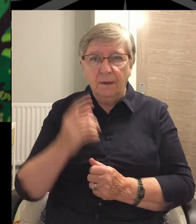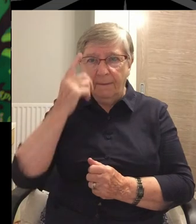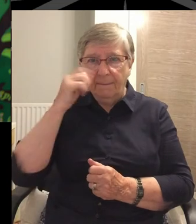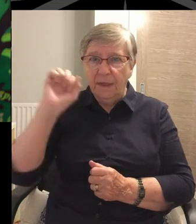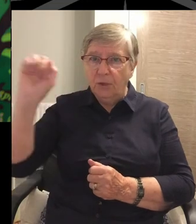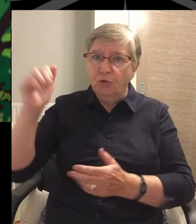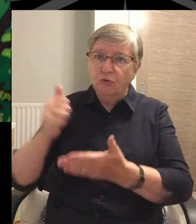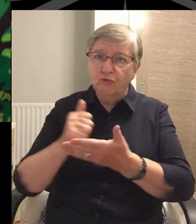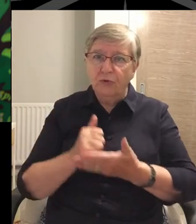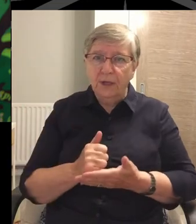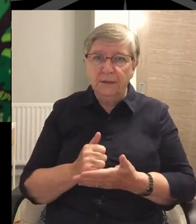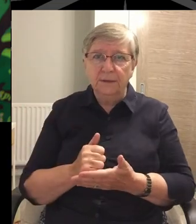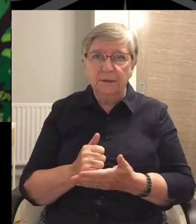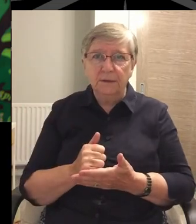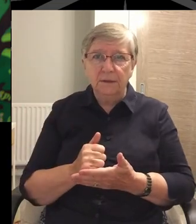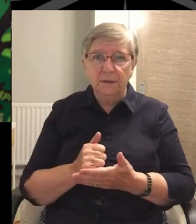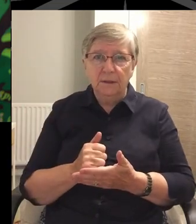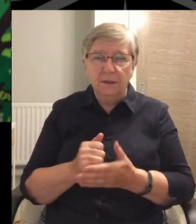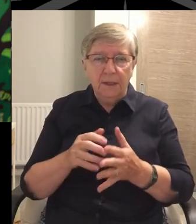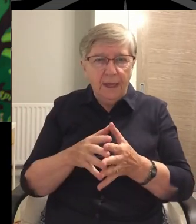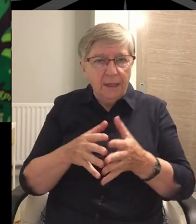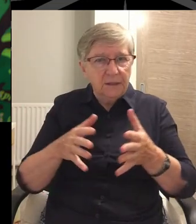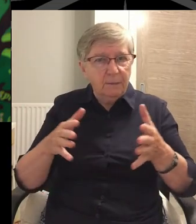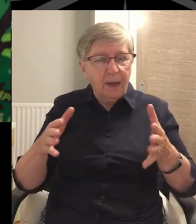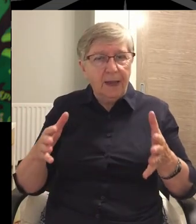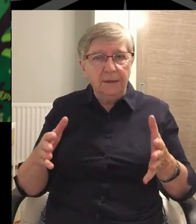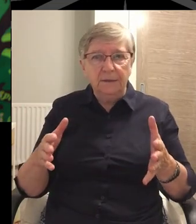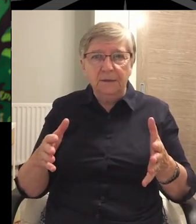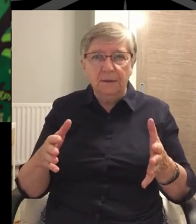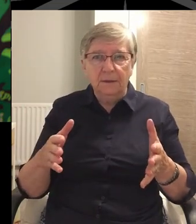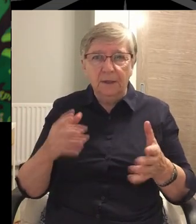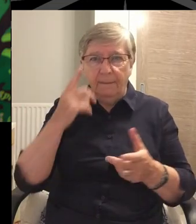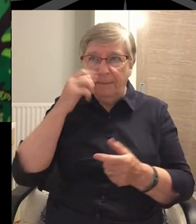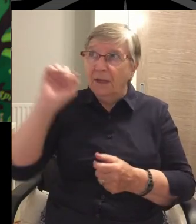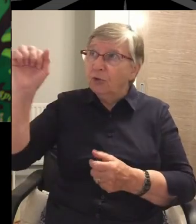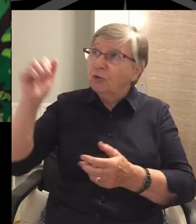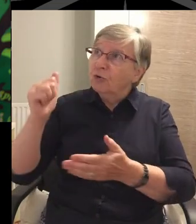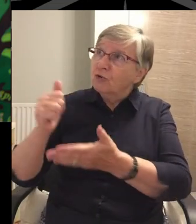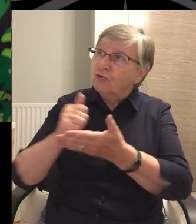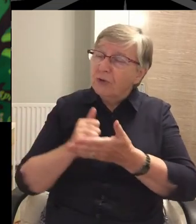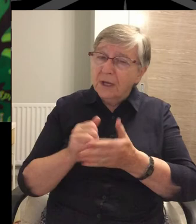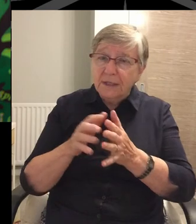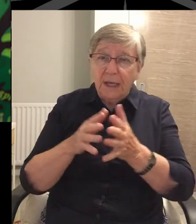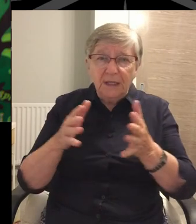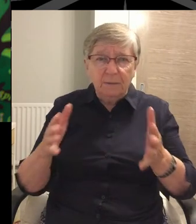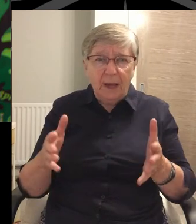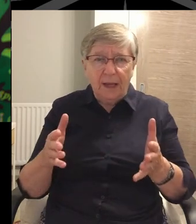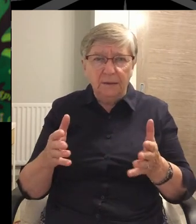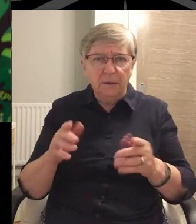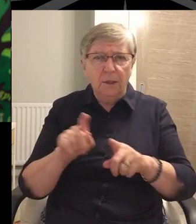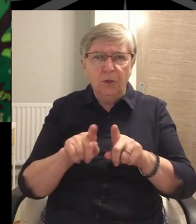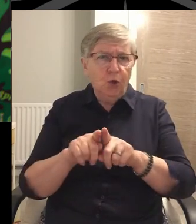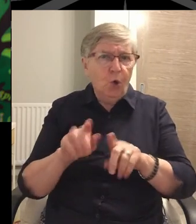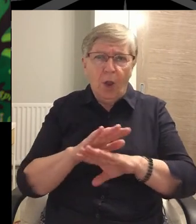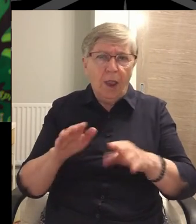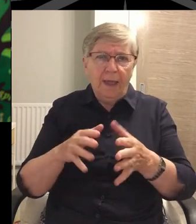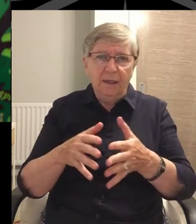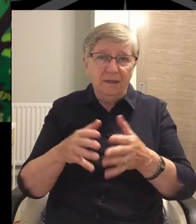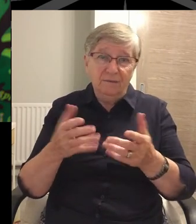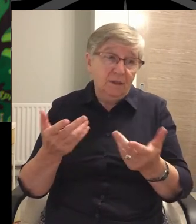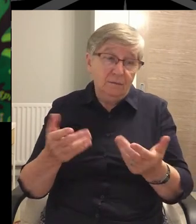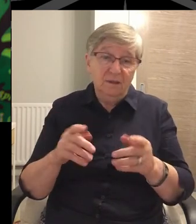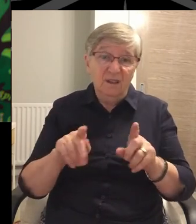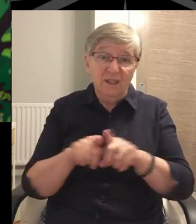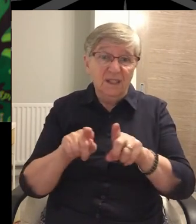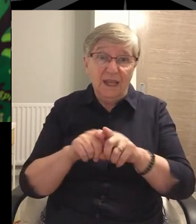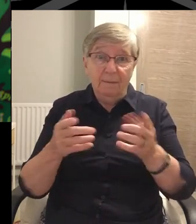May your grace expand. May your grace expand, not in the sense that it can be bigger, that it